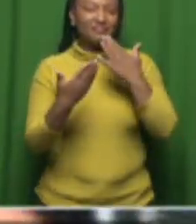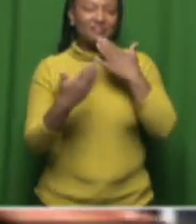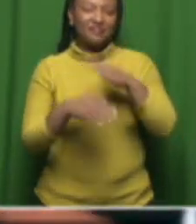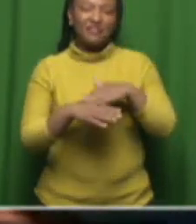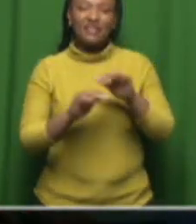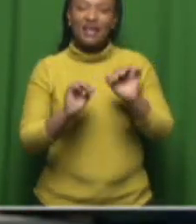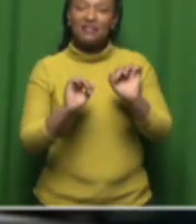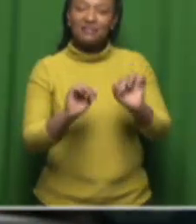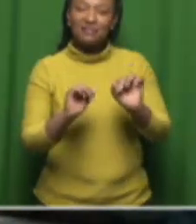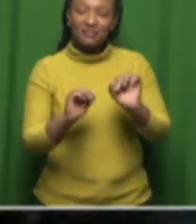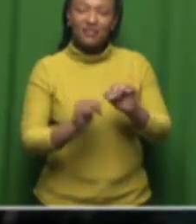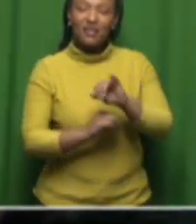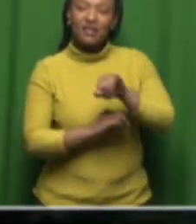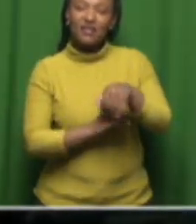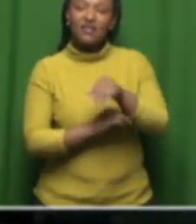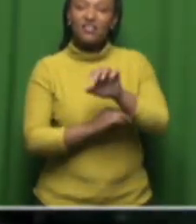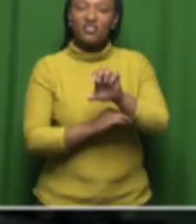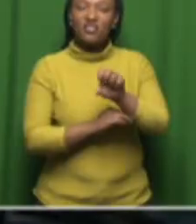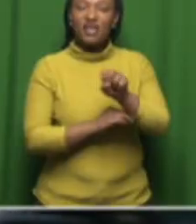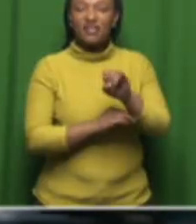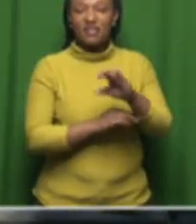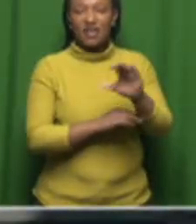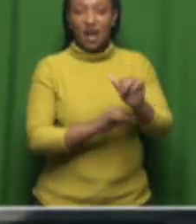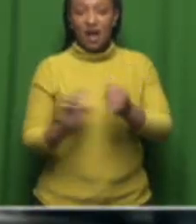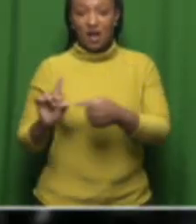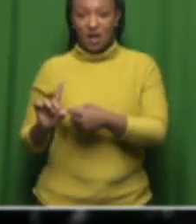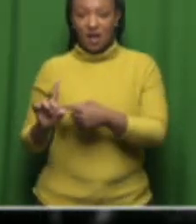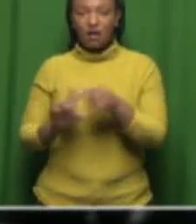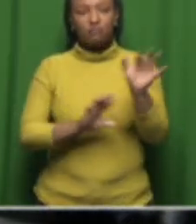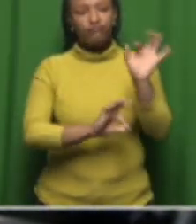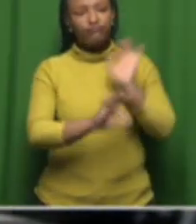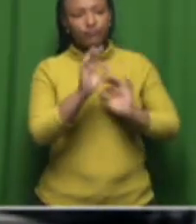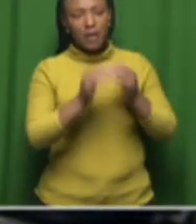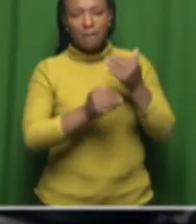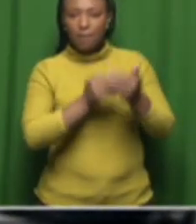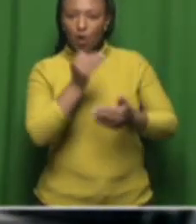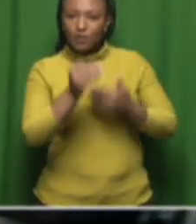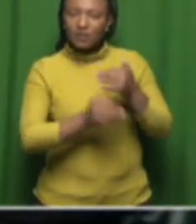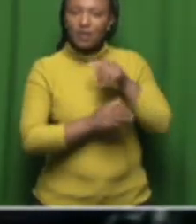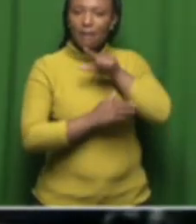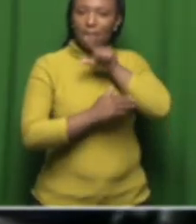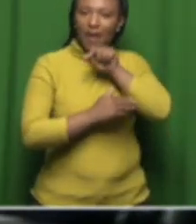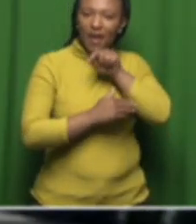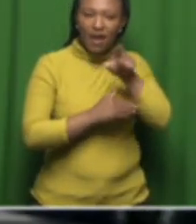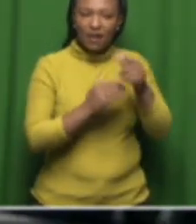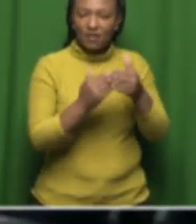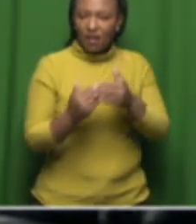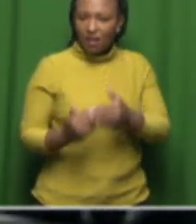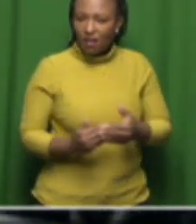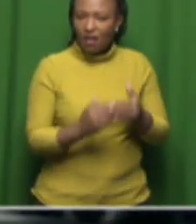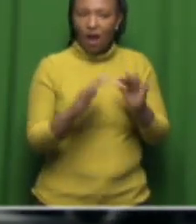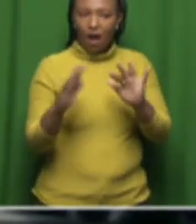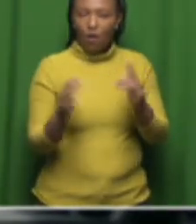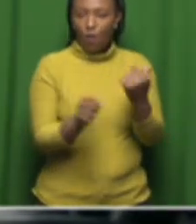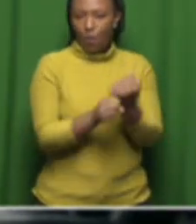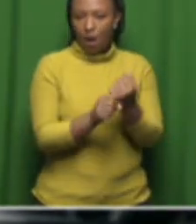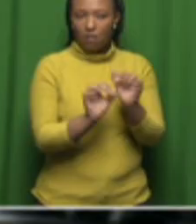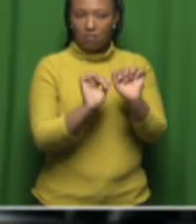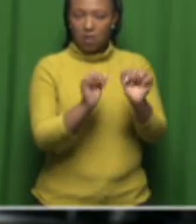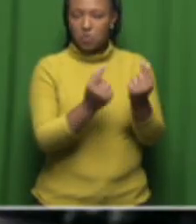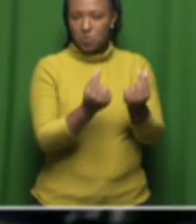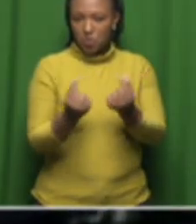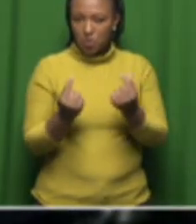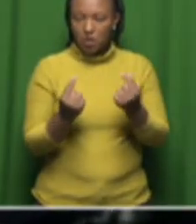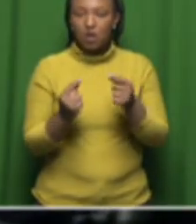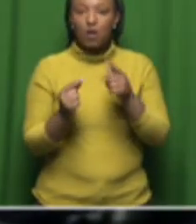time. That was just Jessica speaking about the processes, how they look after the birds, the work that they do here. We will be going to the